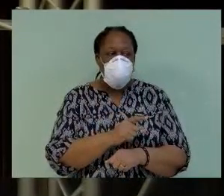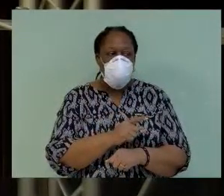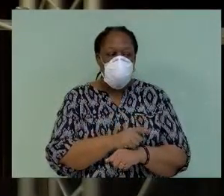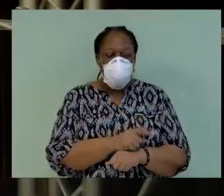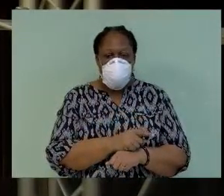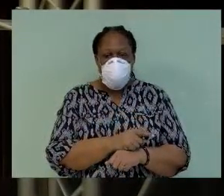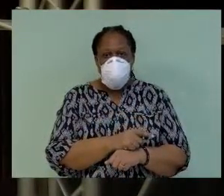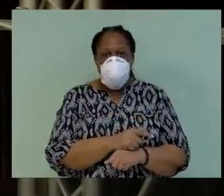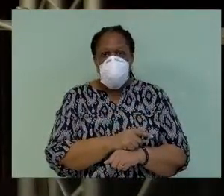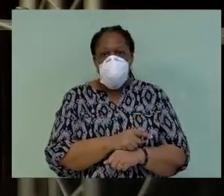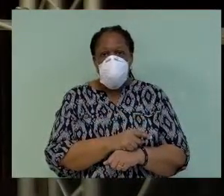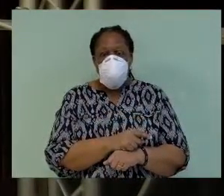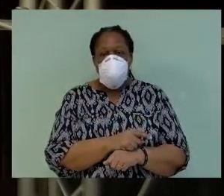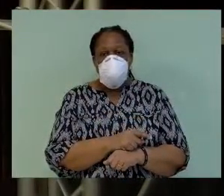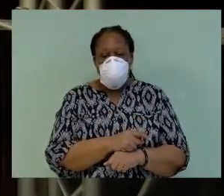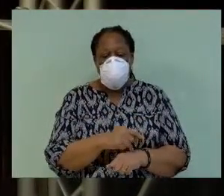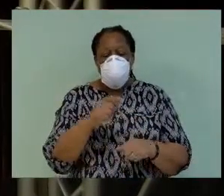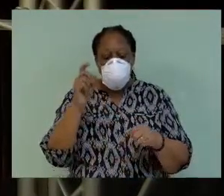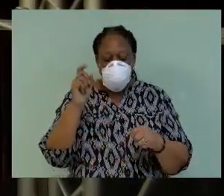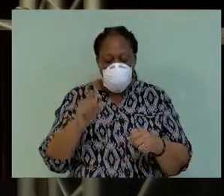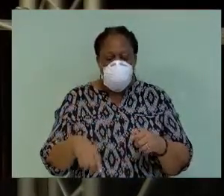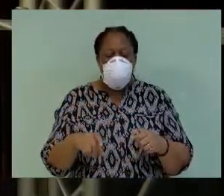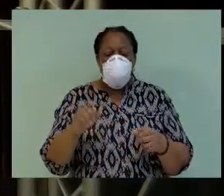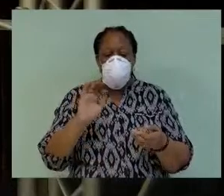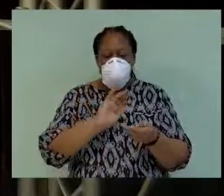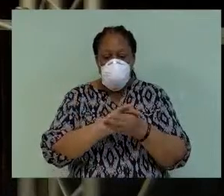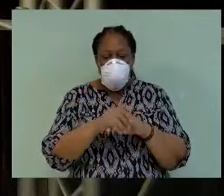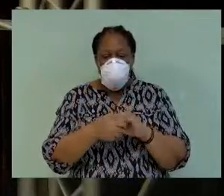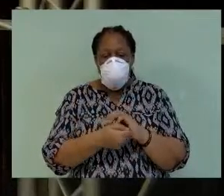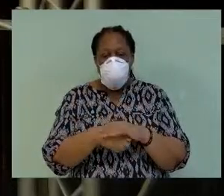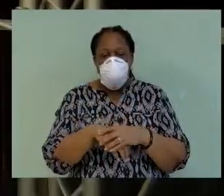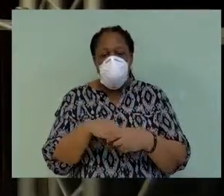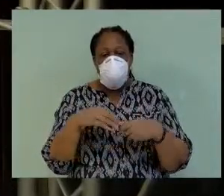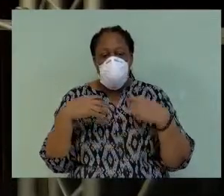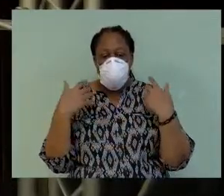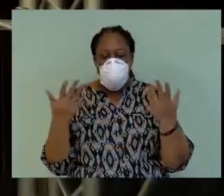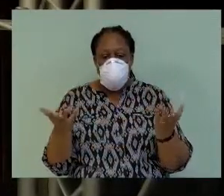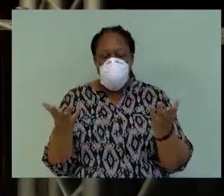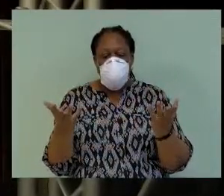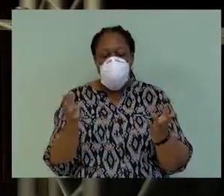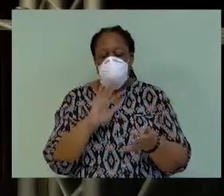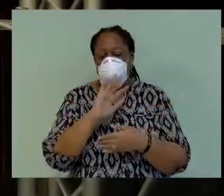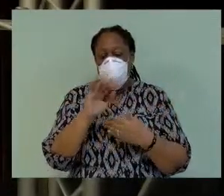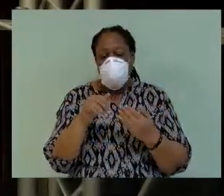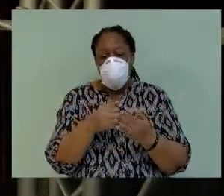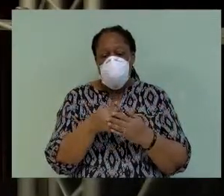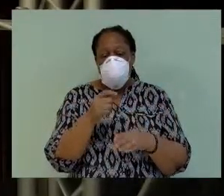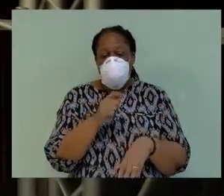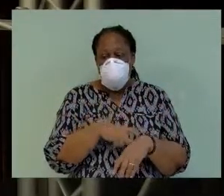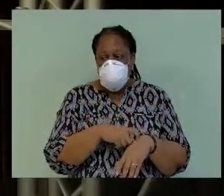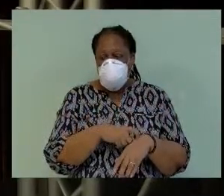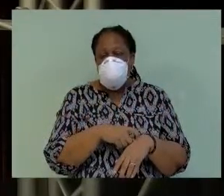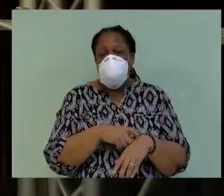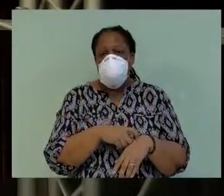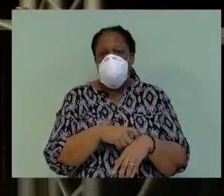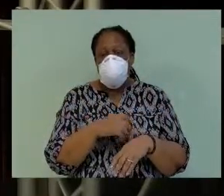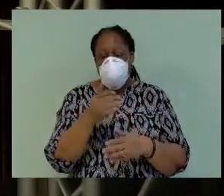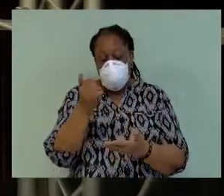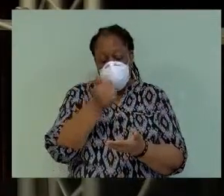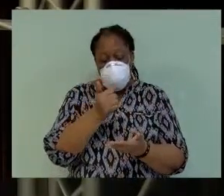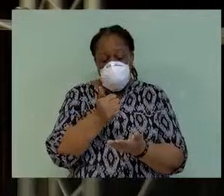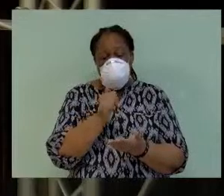Promotion of regular and thorough hand washing by employees, litigants, and representatives are employed.